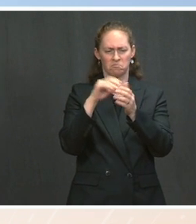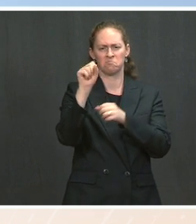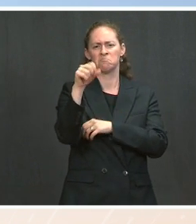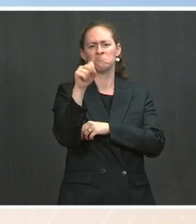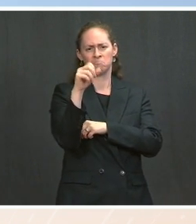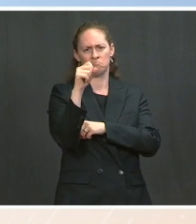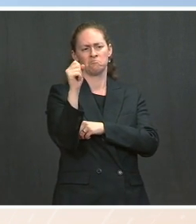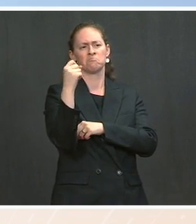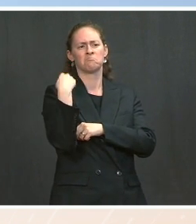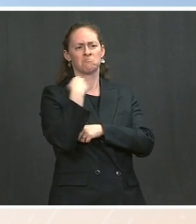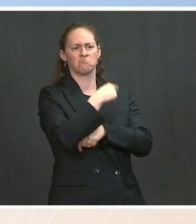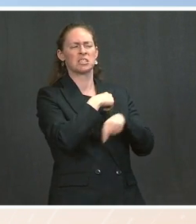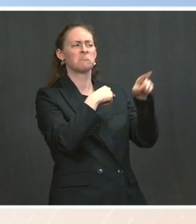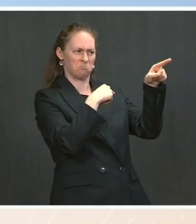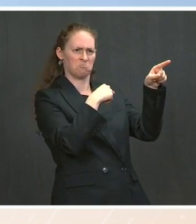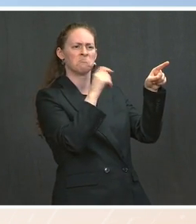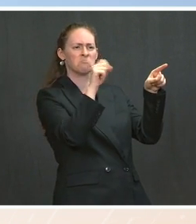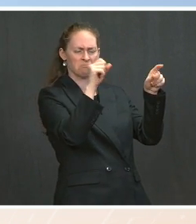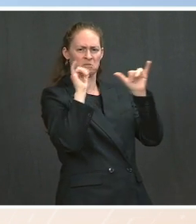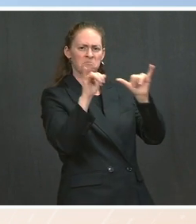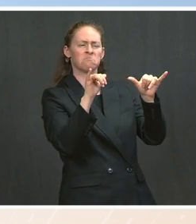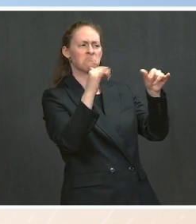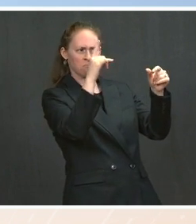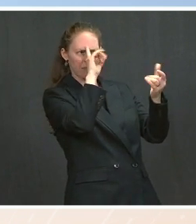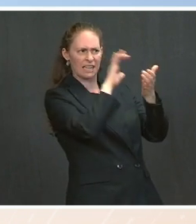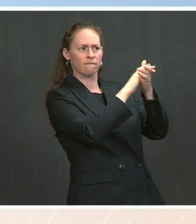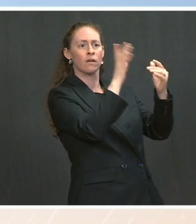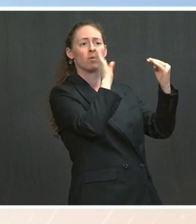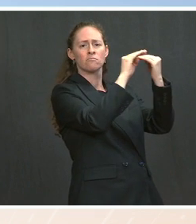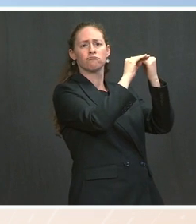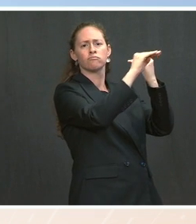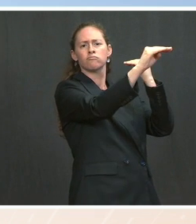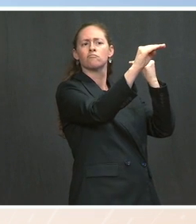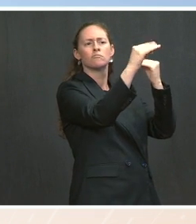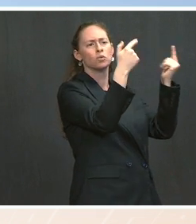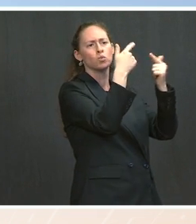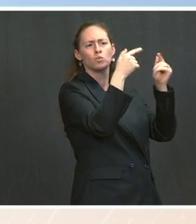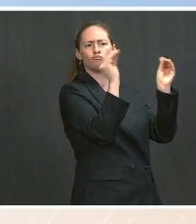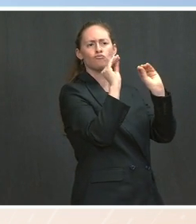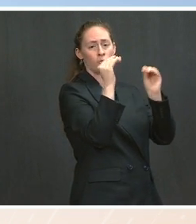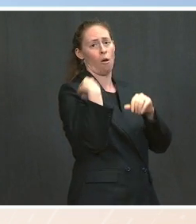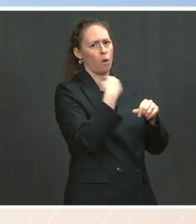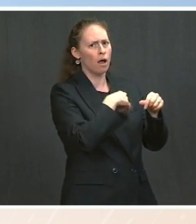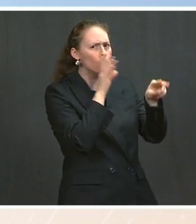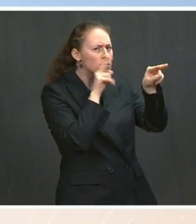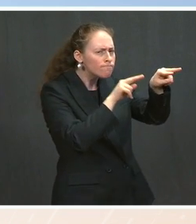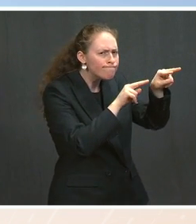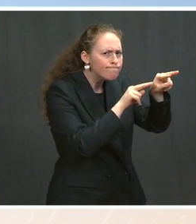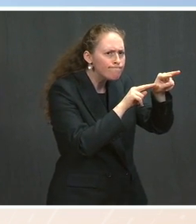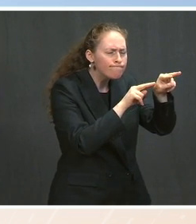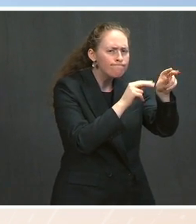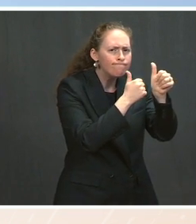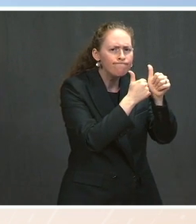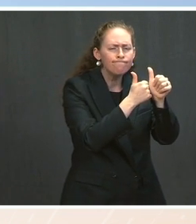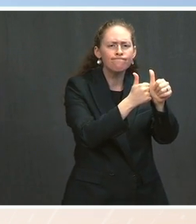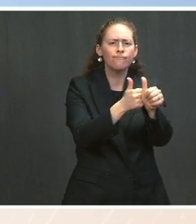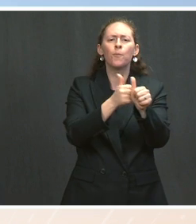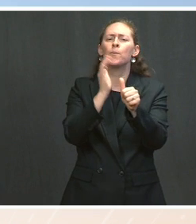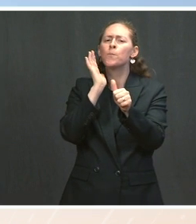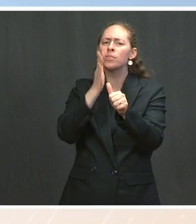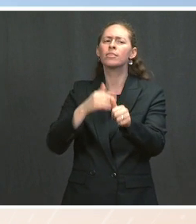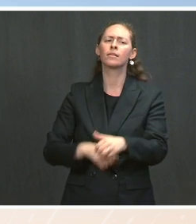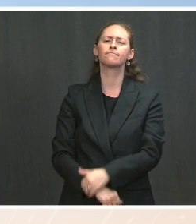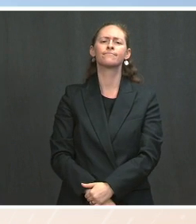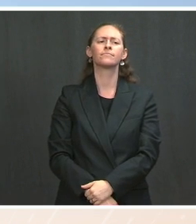to the ceasefire. And obviously, this is something we will be watching extremely closely in the coming days. And I think what's important to note is